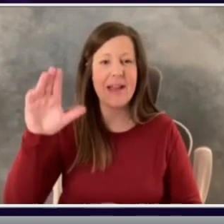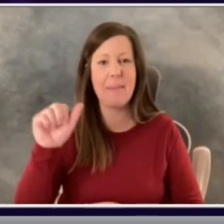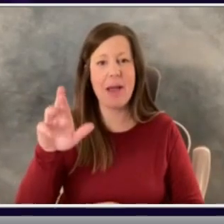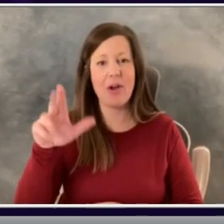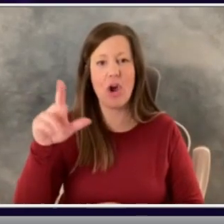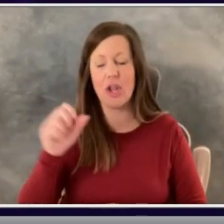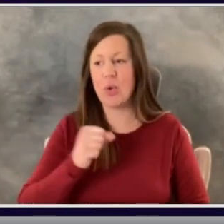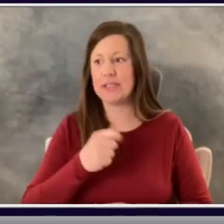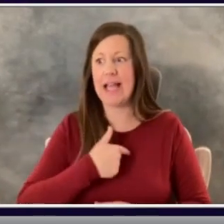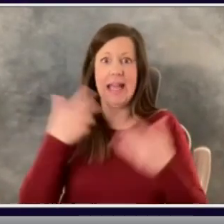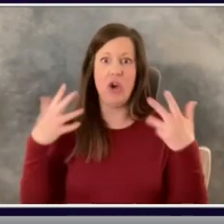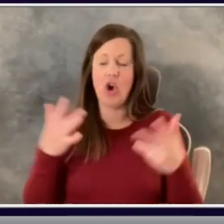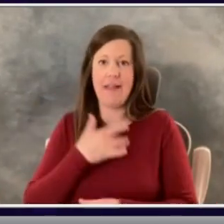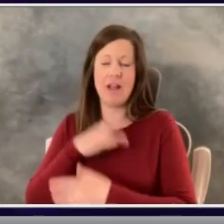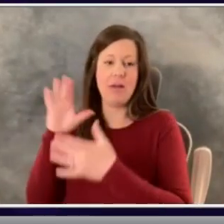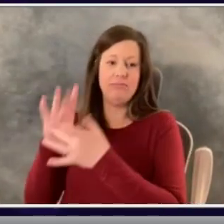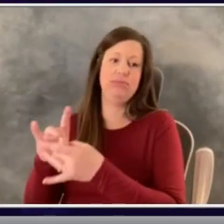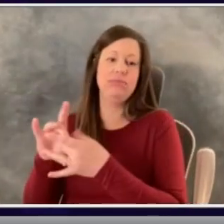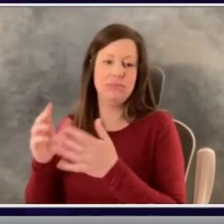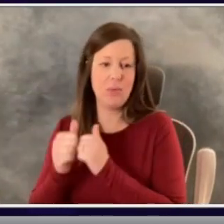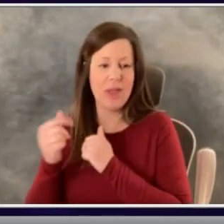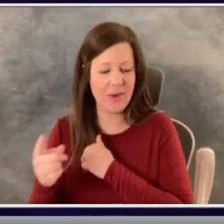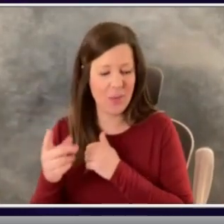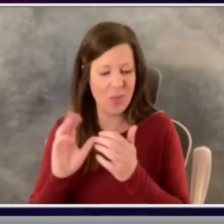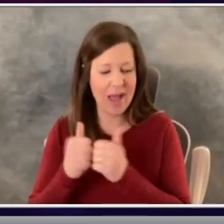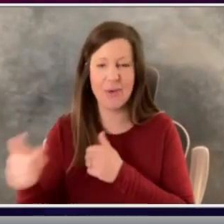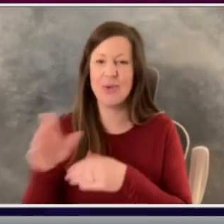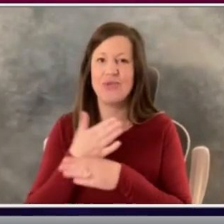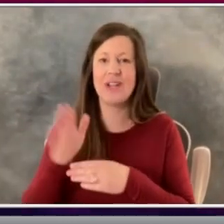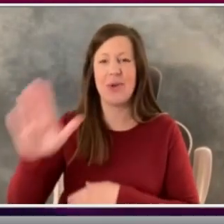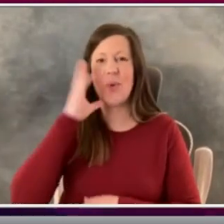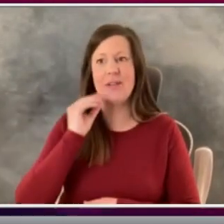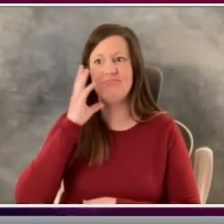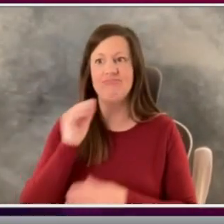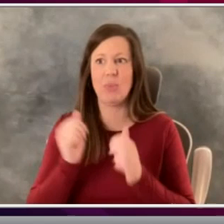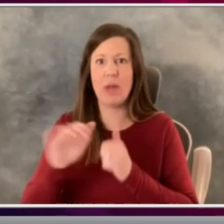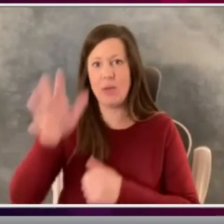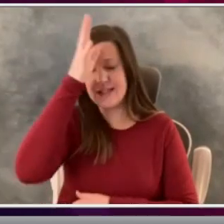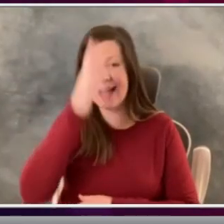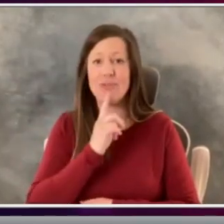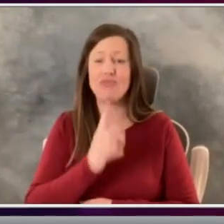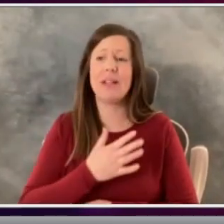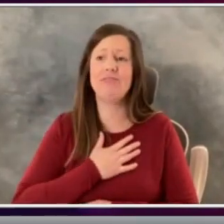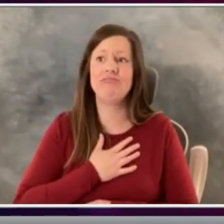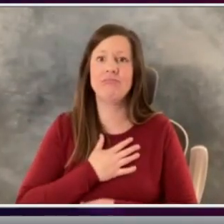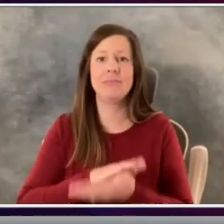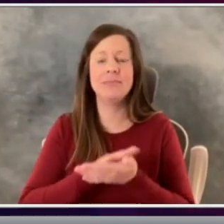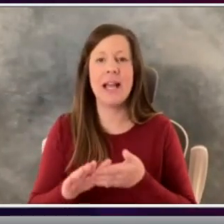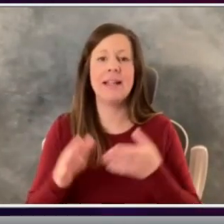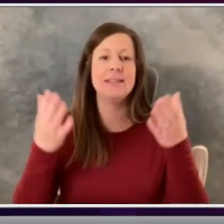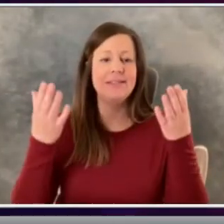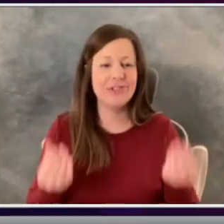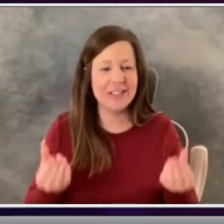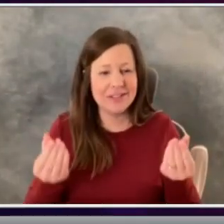you. The way you share your journey with your father is so gentle, and what is so powerful is